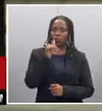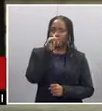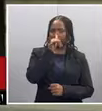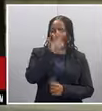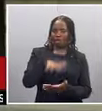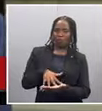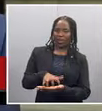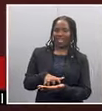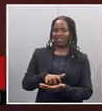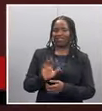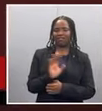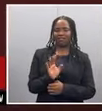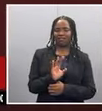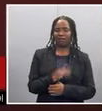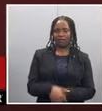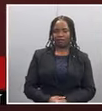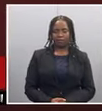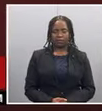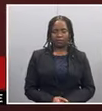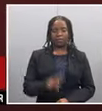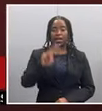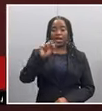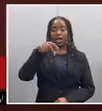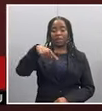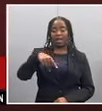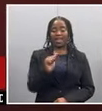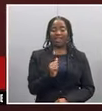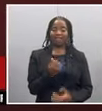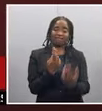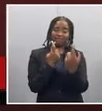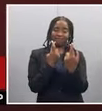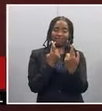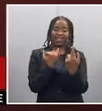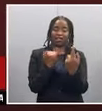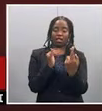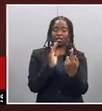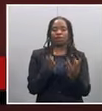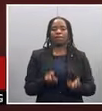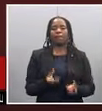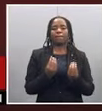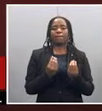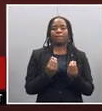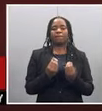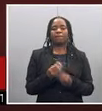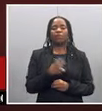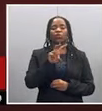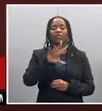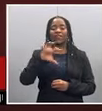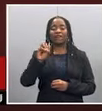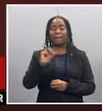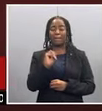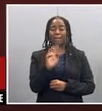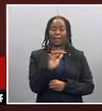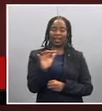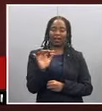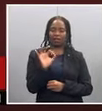on the basis of this judgment. The NPA is still hopeful it can regain control of that 250 million